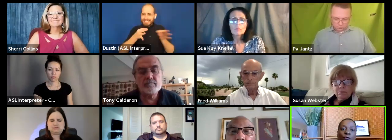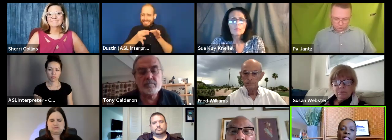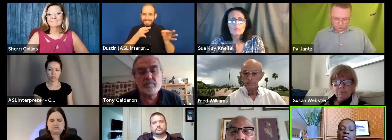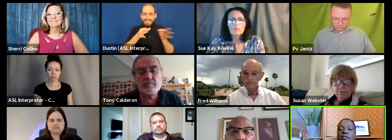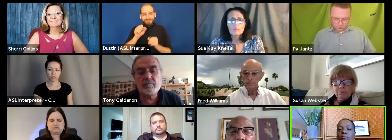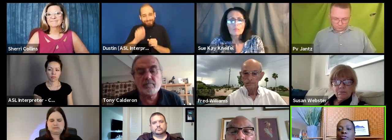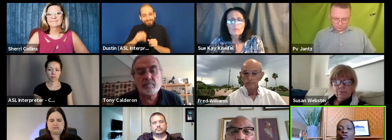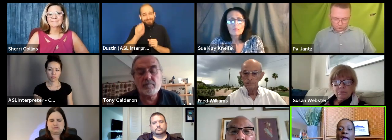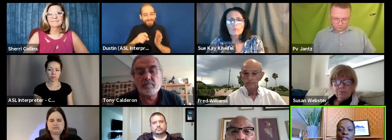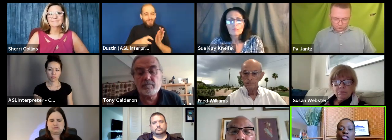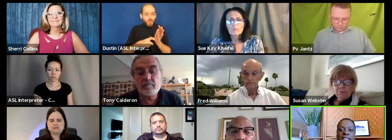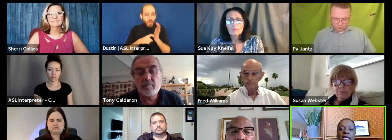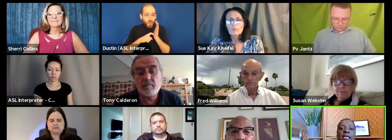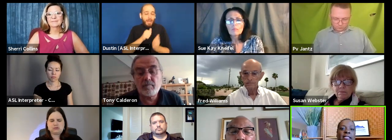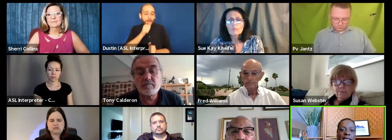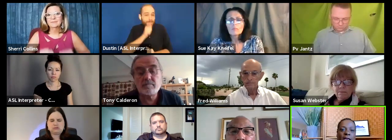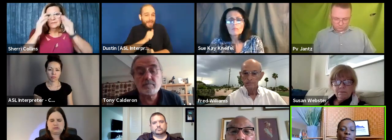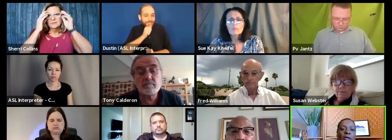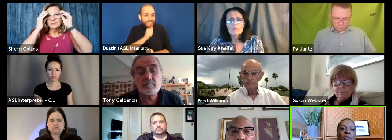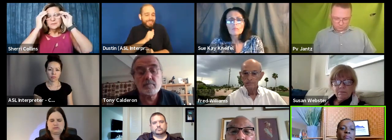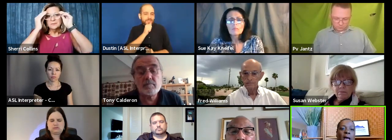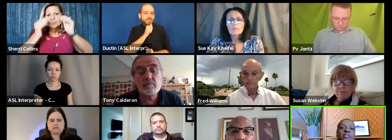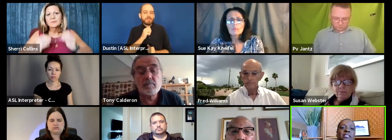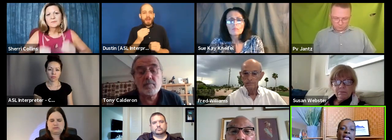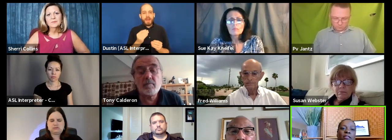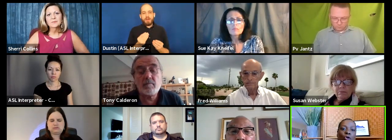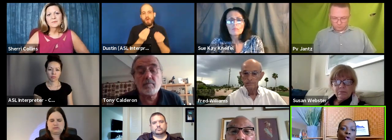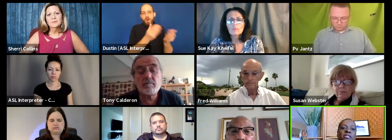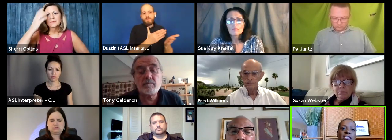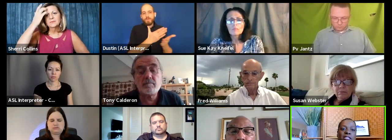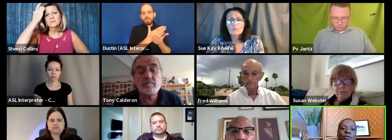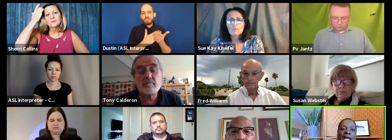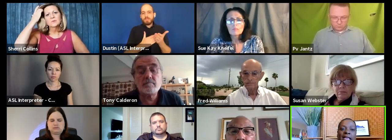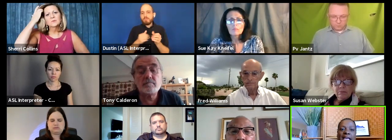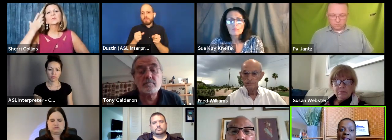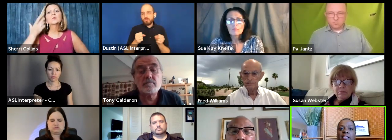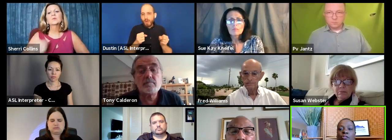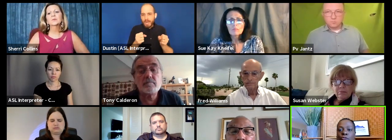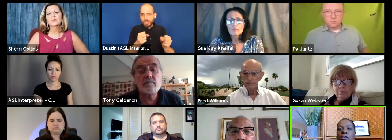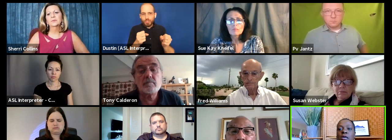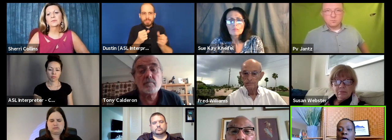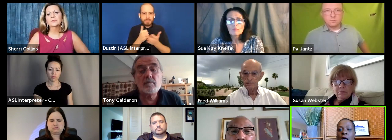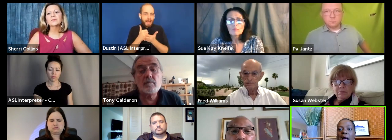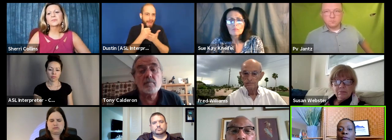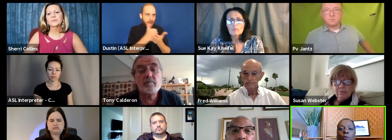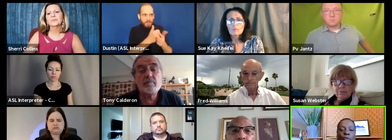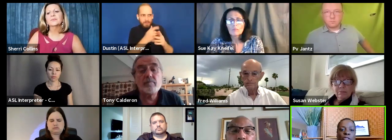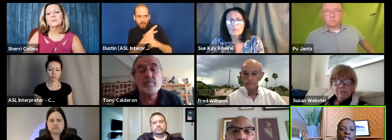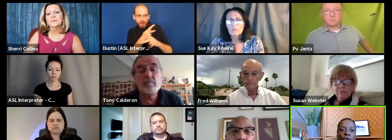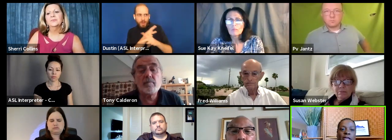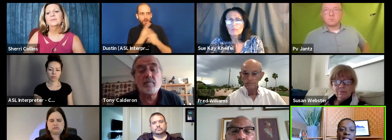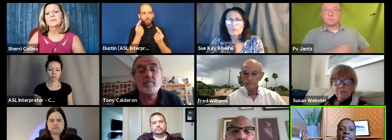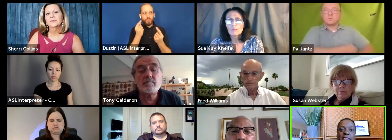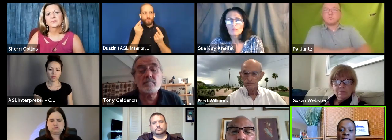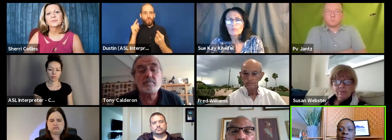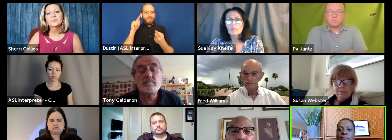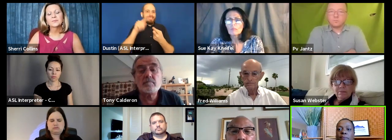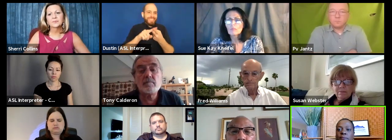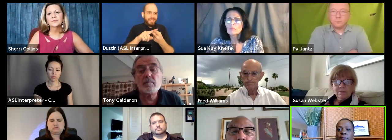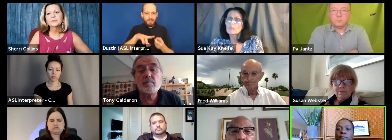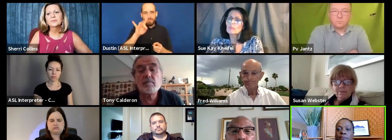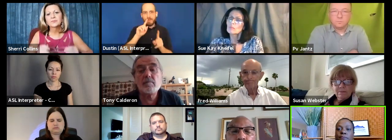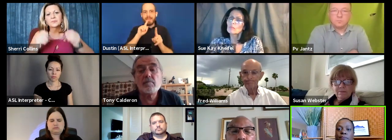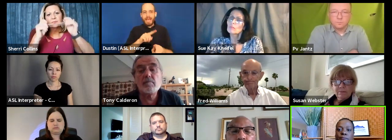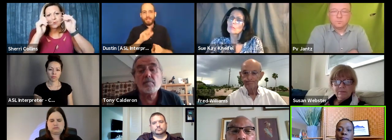them hopefully some strategies to help them stay the course until they can get answers about their particular cases.